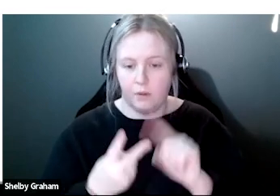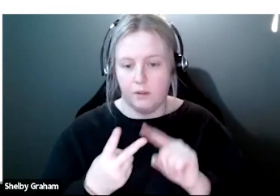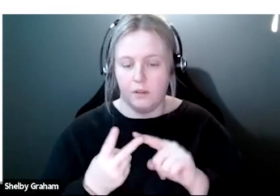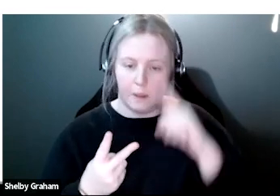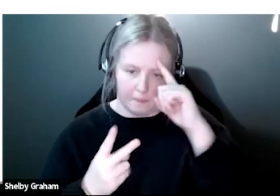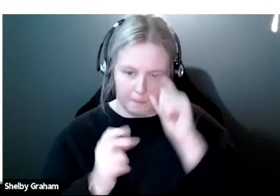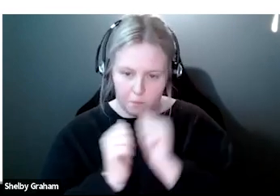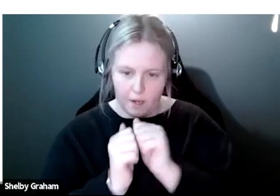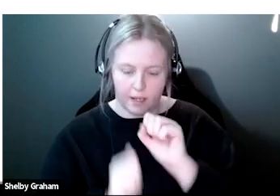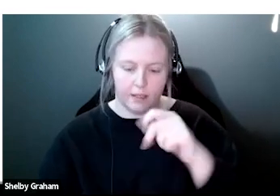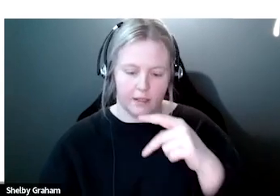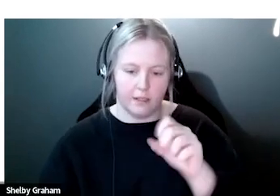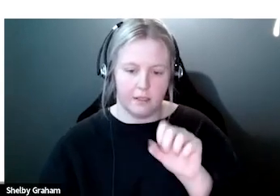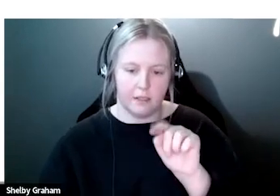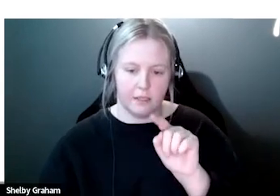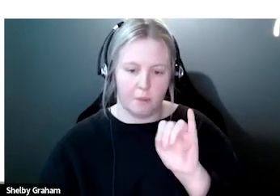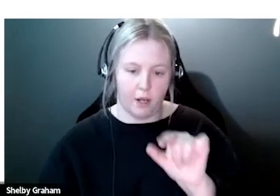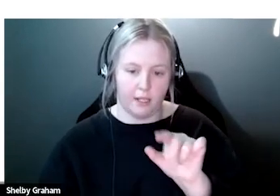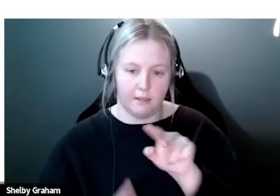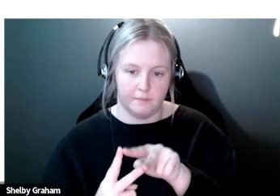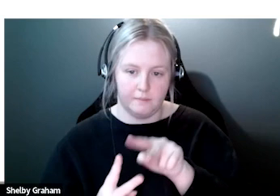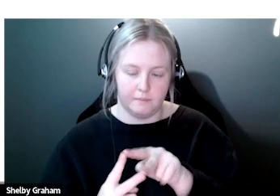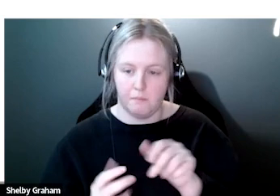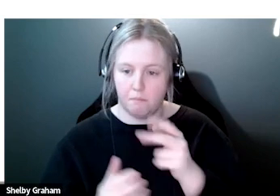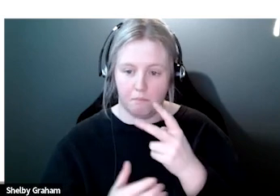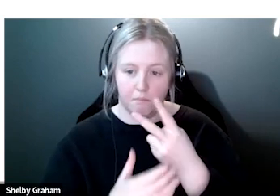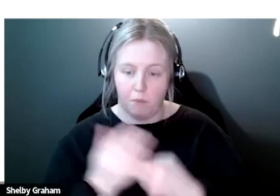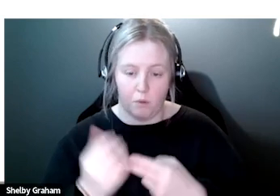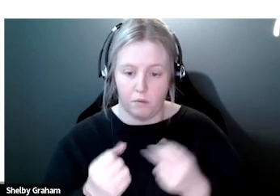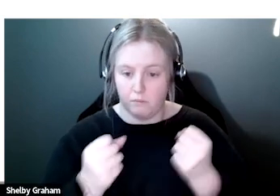some similar fundamentals and is very powerful.